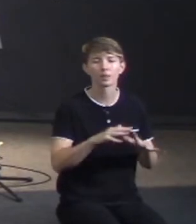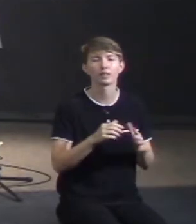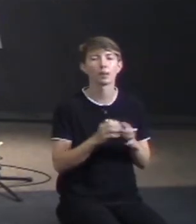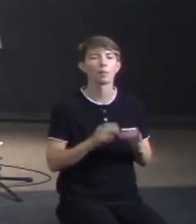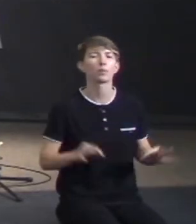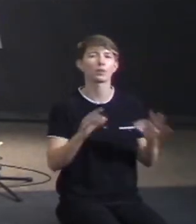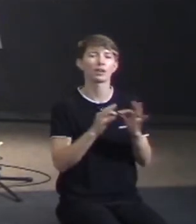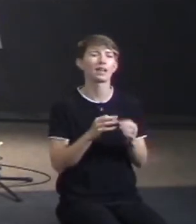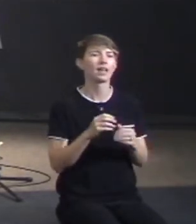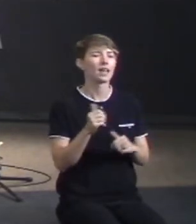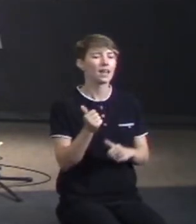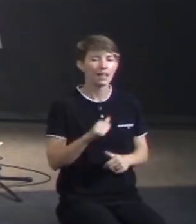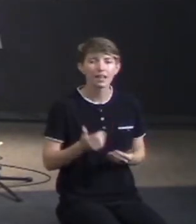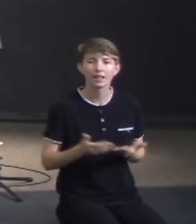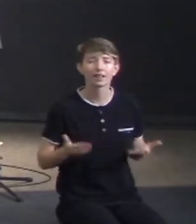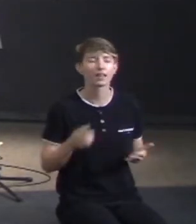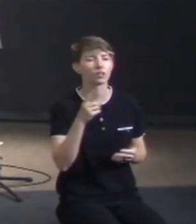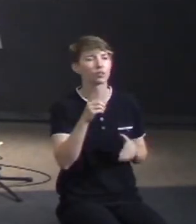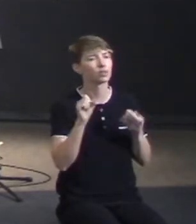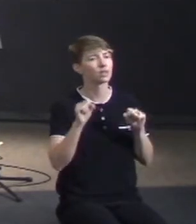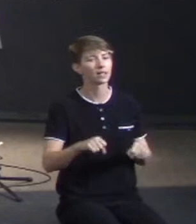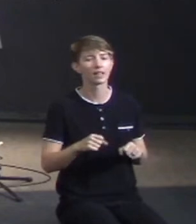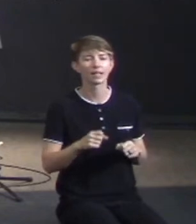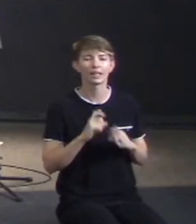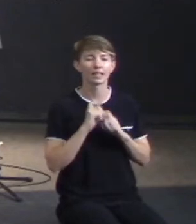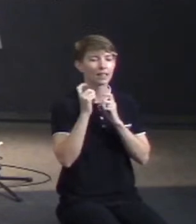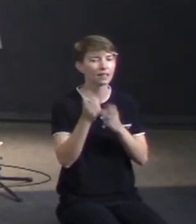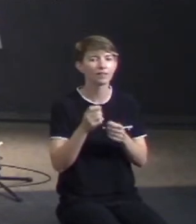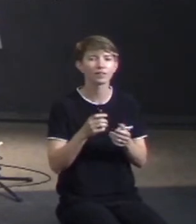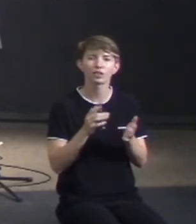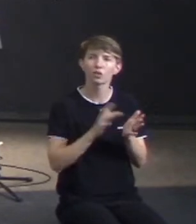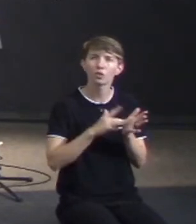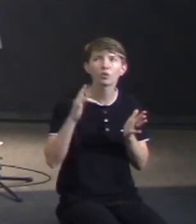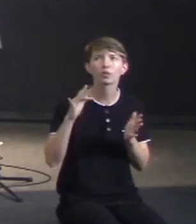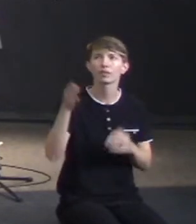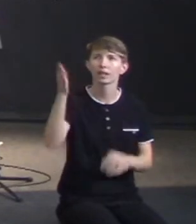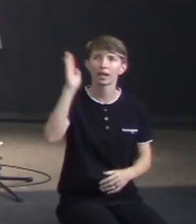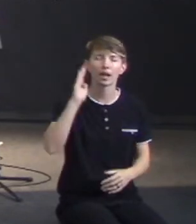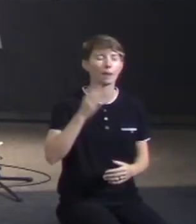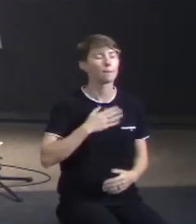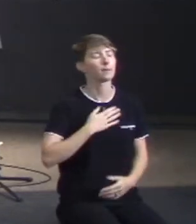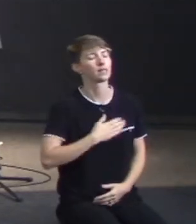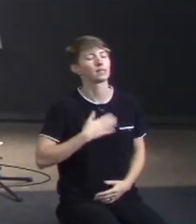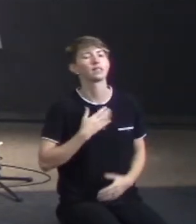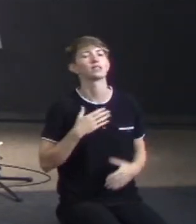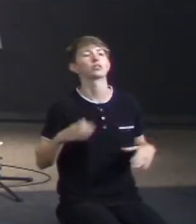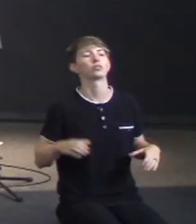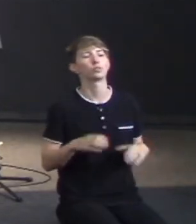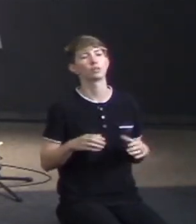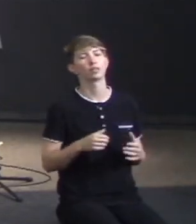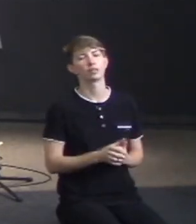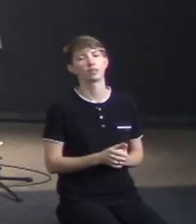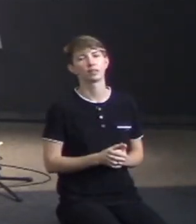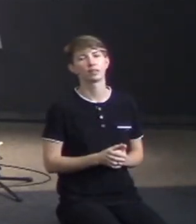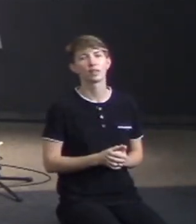give that glorifies God, please do it. Because it has made me